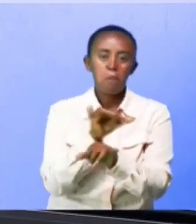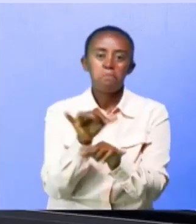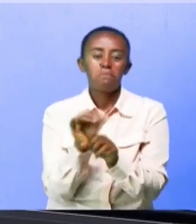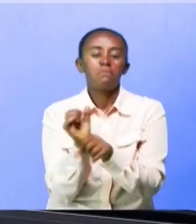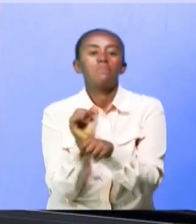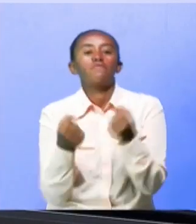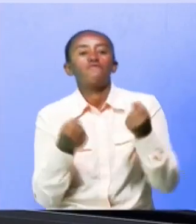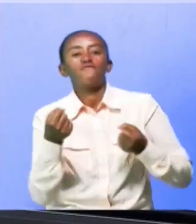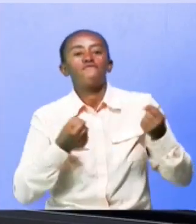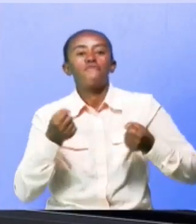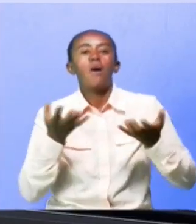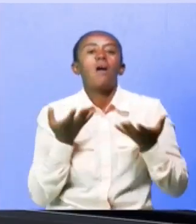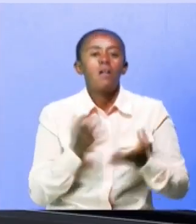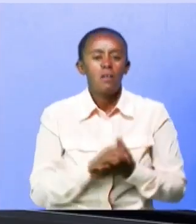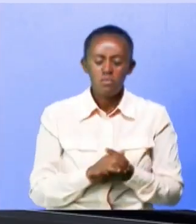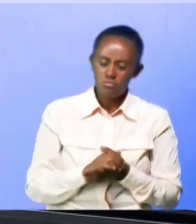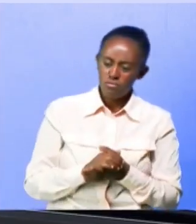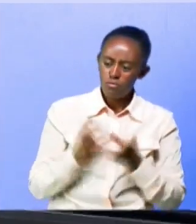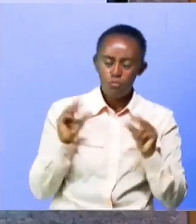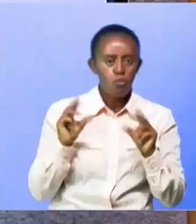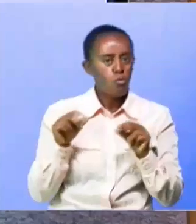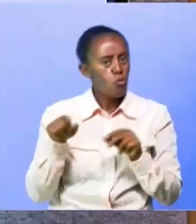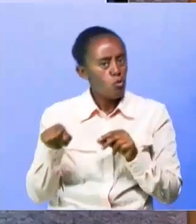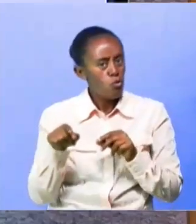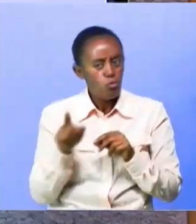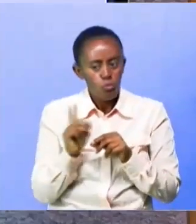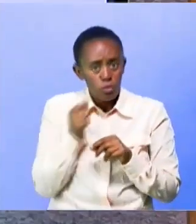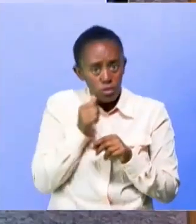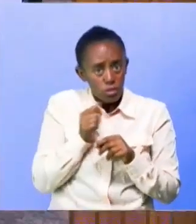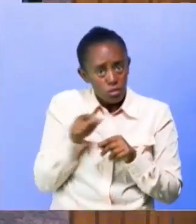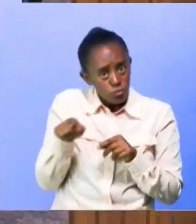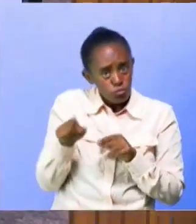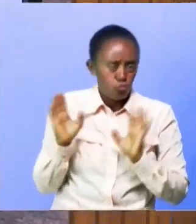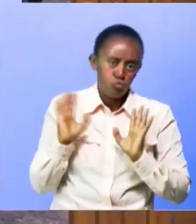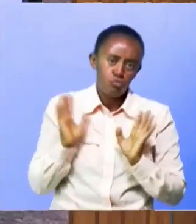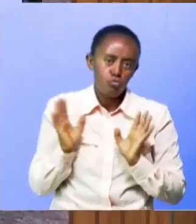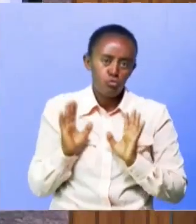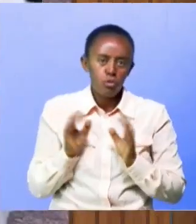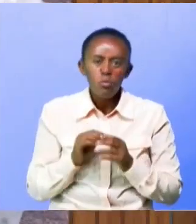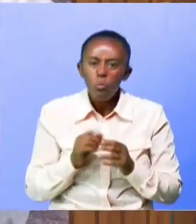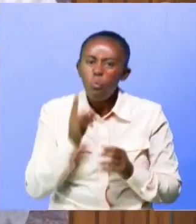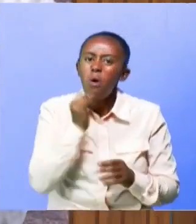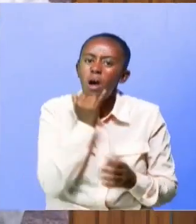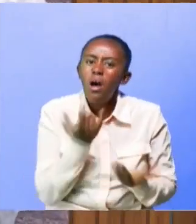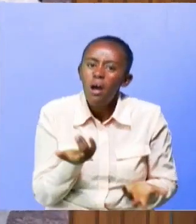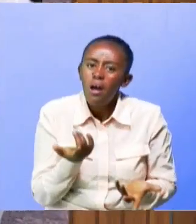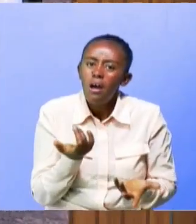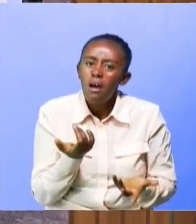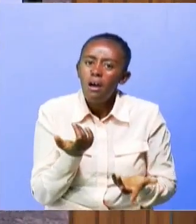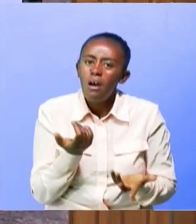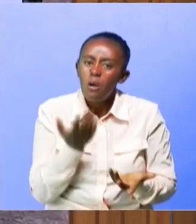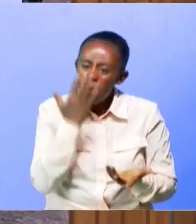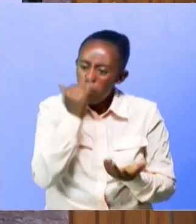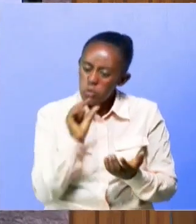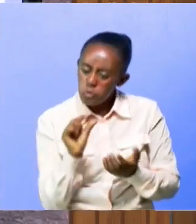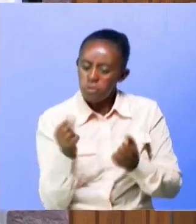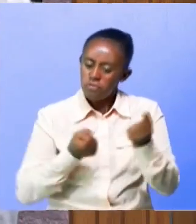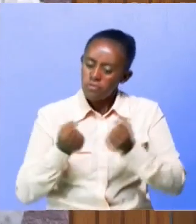a truck, a vehicle. No. It doesn't deserve you. What's wrong with you? Why don't you drive a small